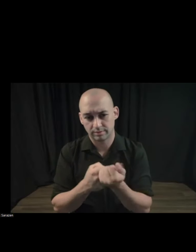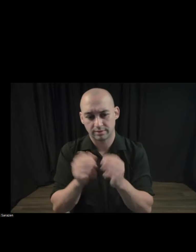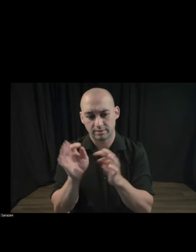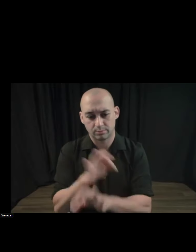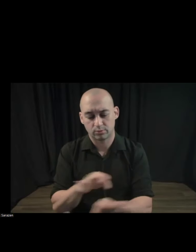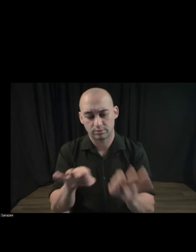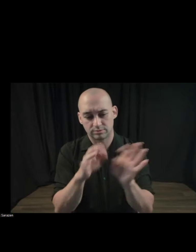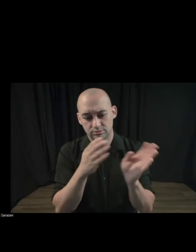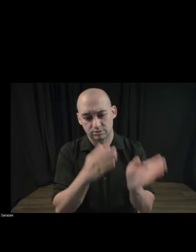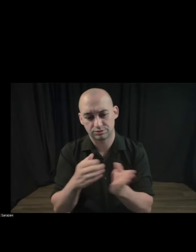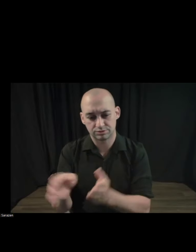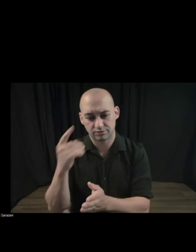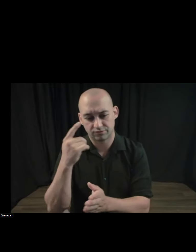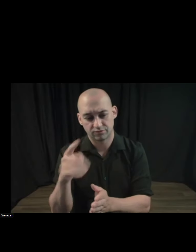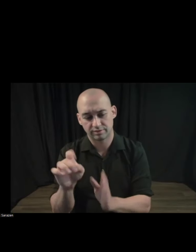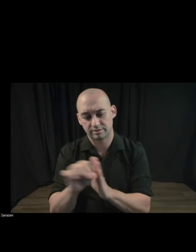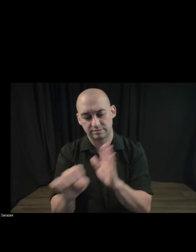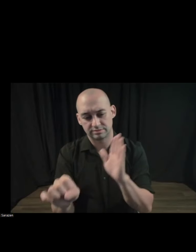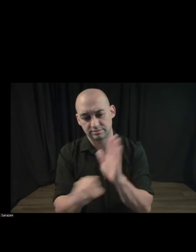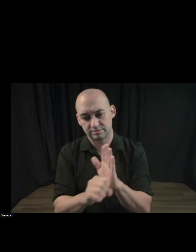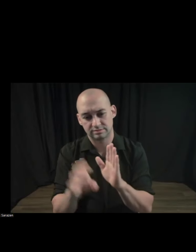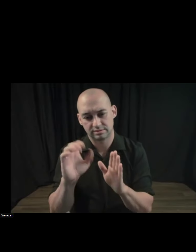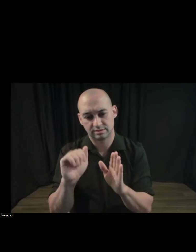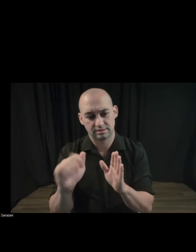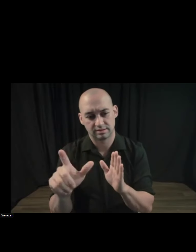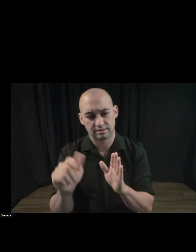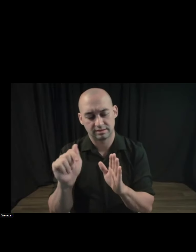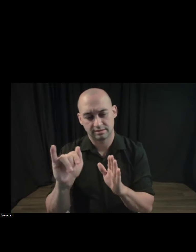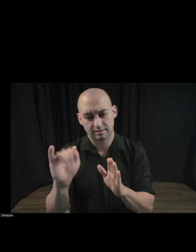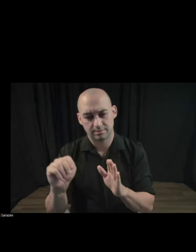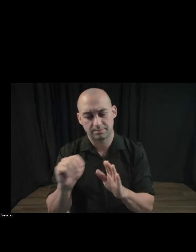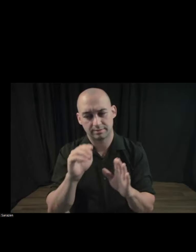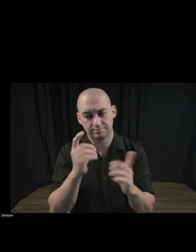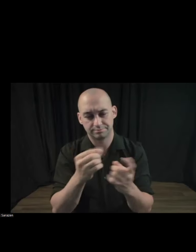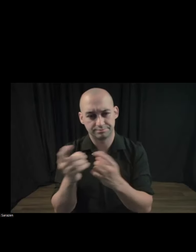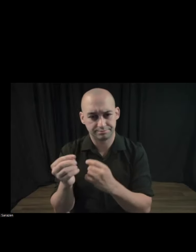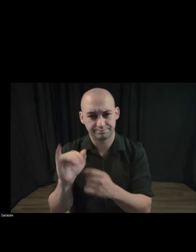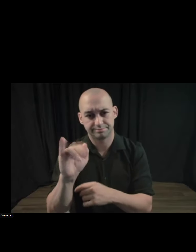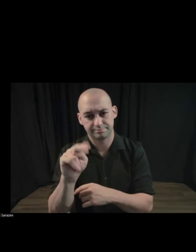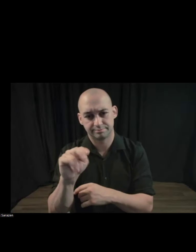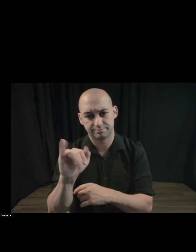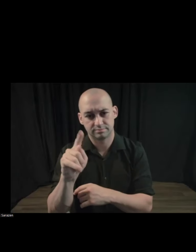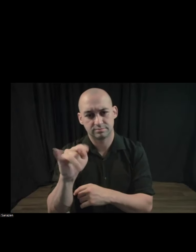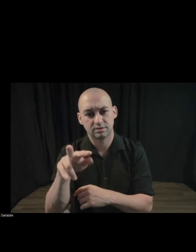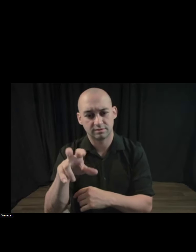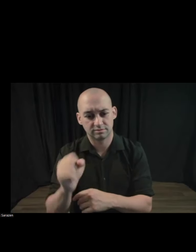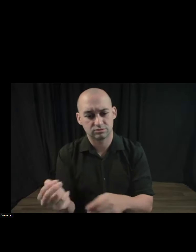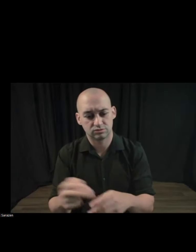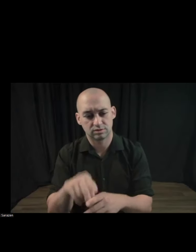under the state's Cal-AIM initiatives. We're joined by